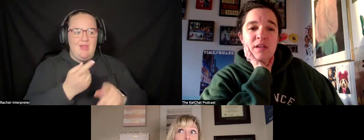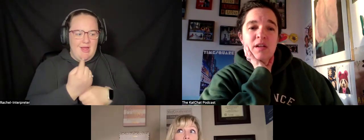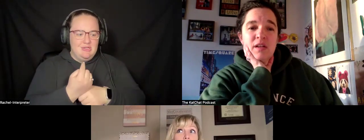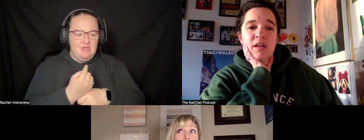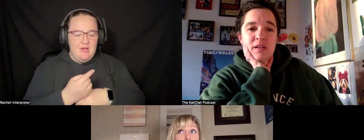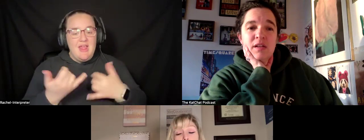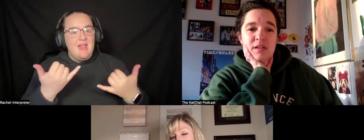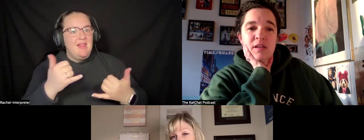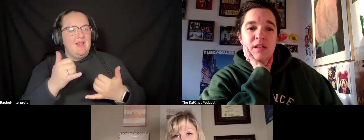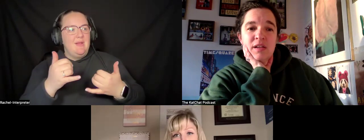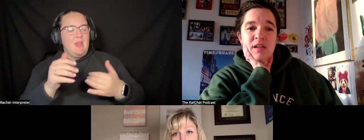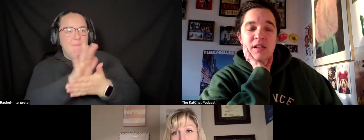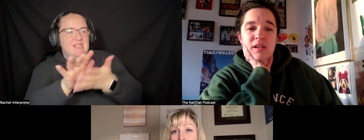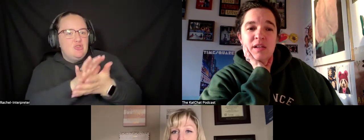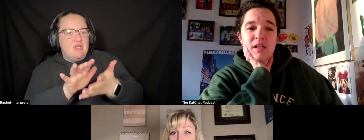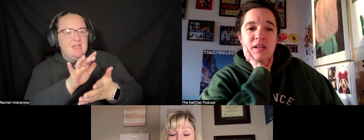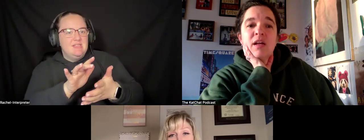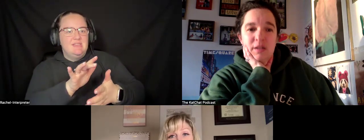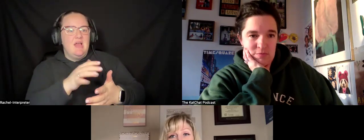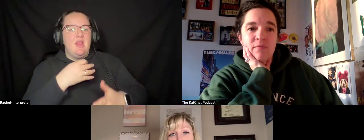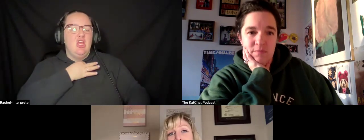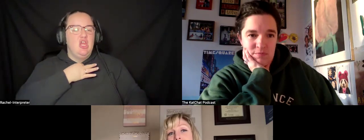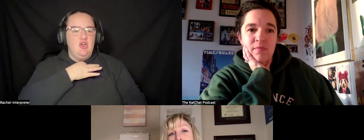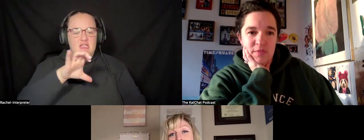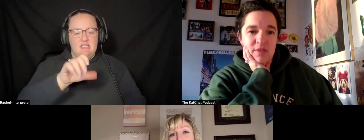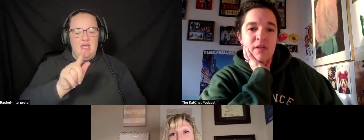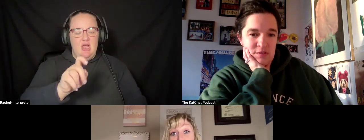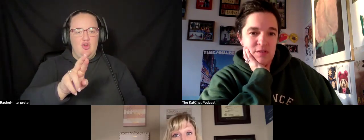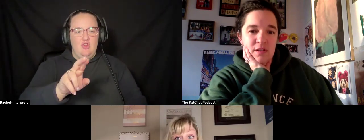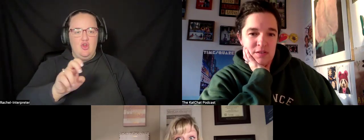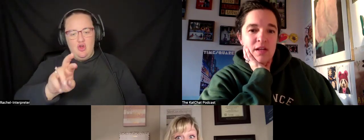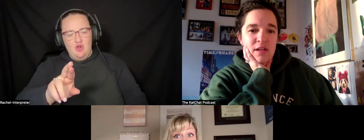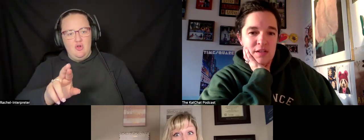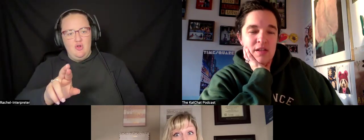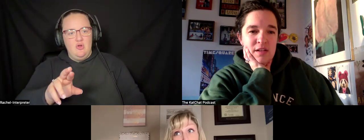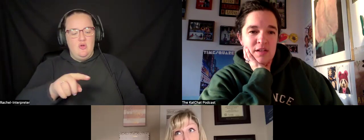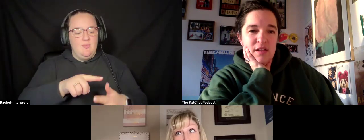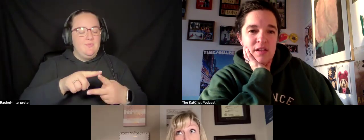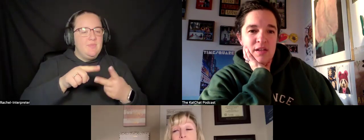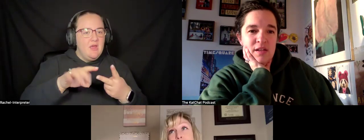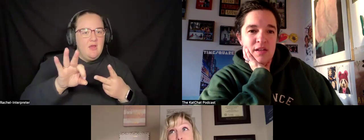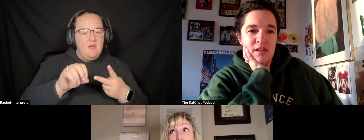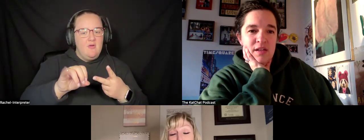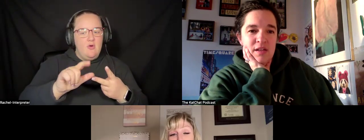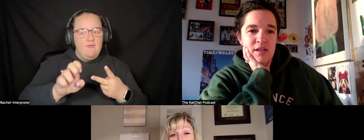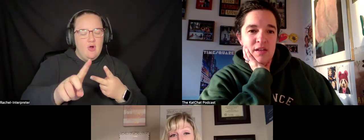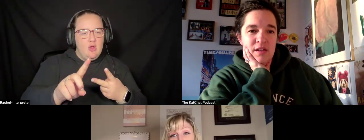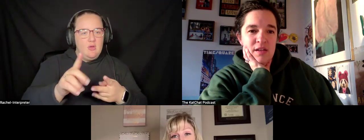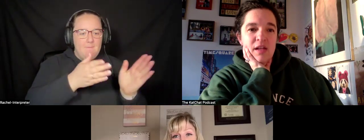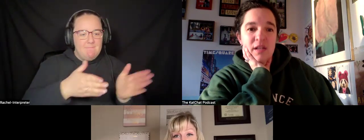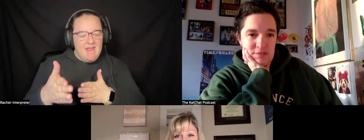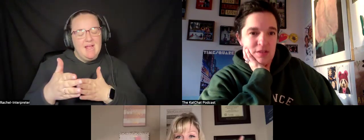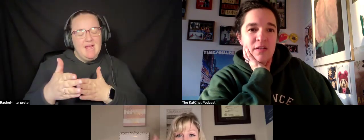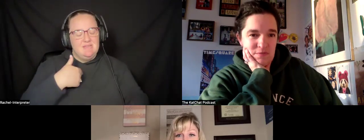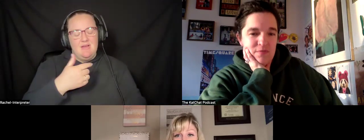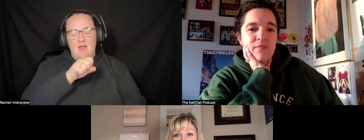the mysteries, I'm all about The Curious Caterer right now. Foiled Plans was my favorite one so far. That was last